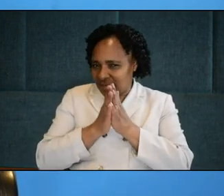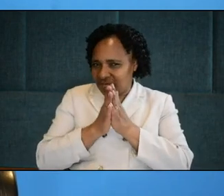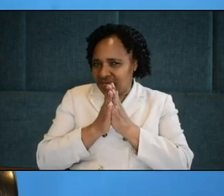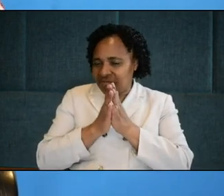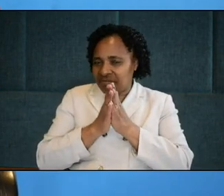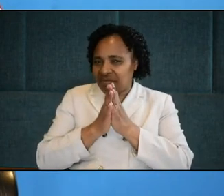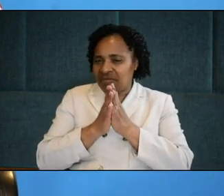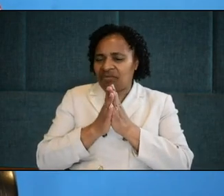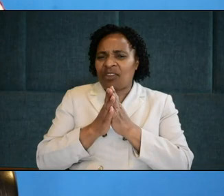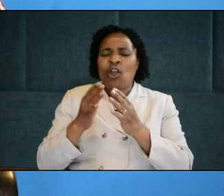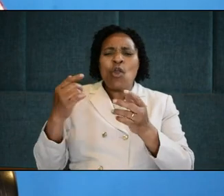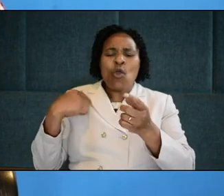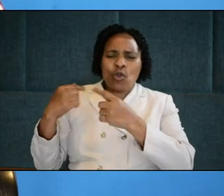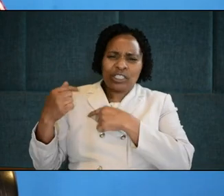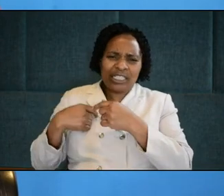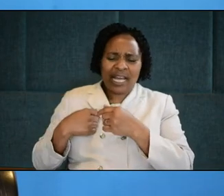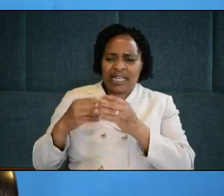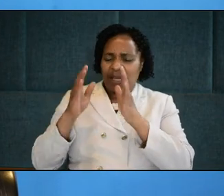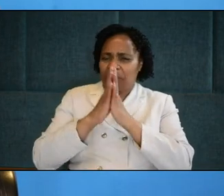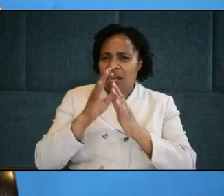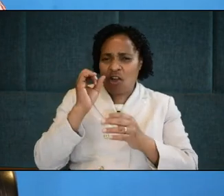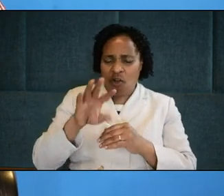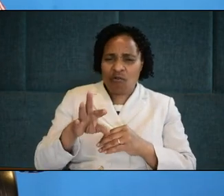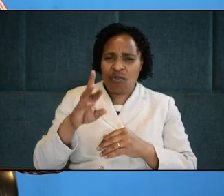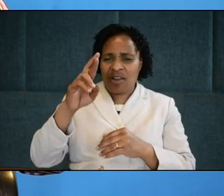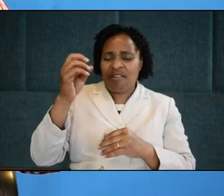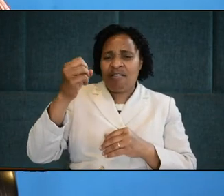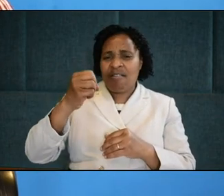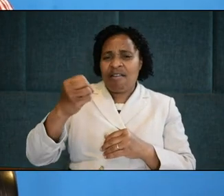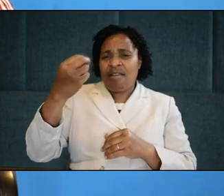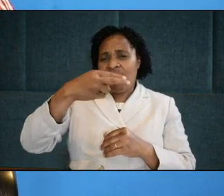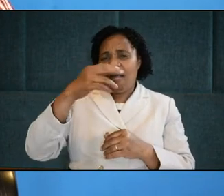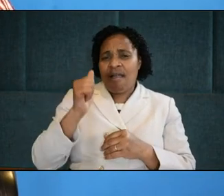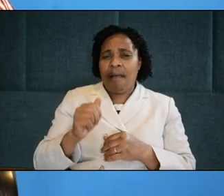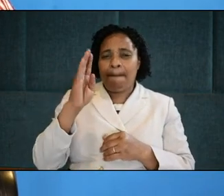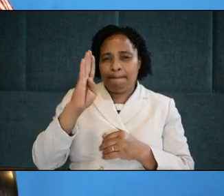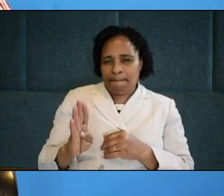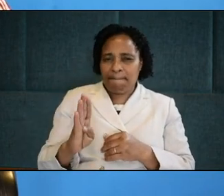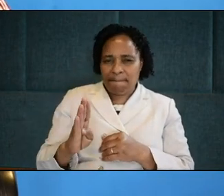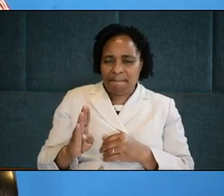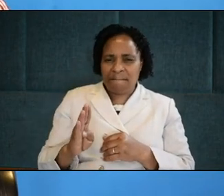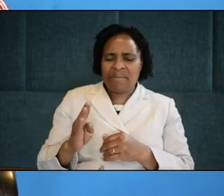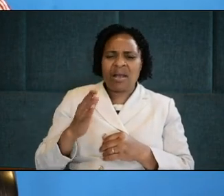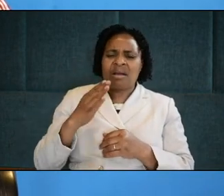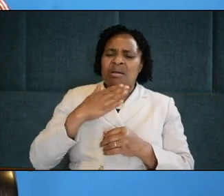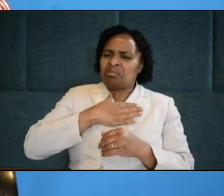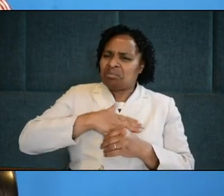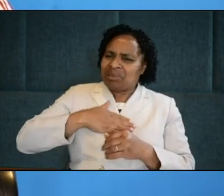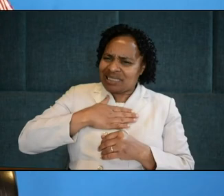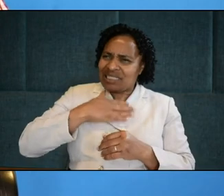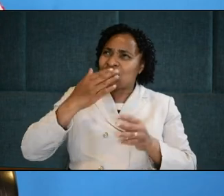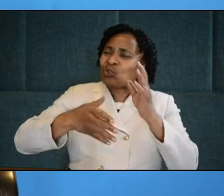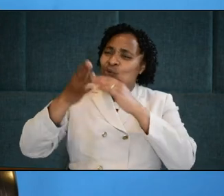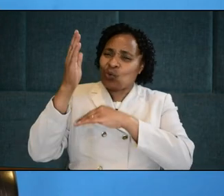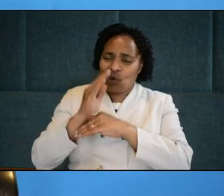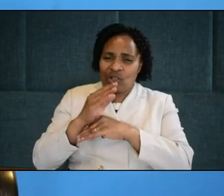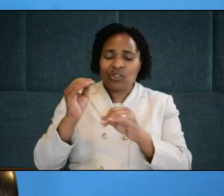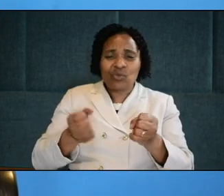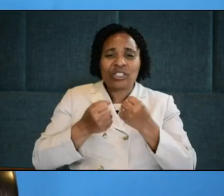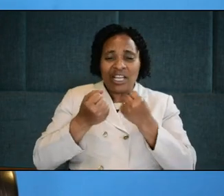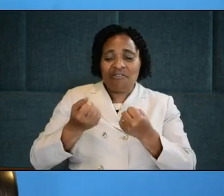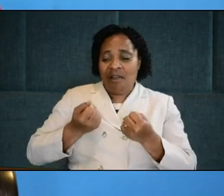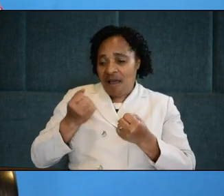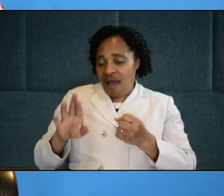we consider the prayer of Rahab, we find that Rahab actually prayed to God to save her and her